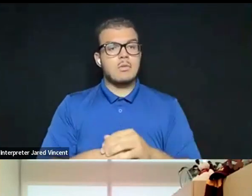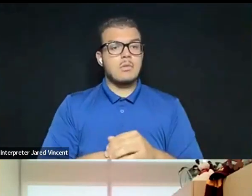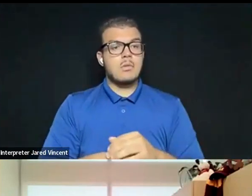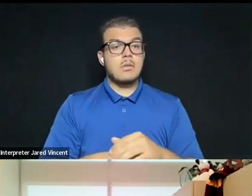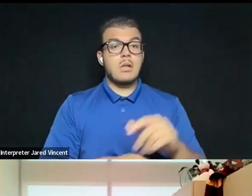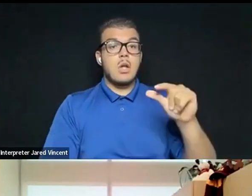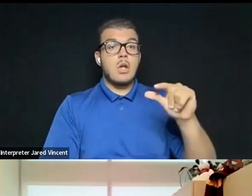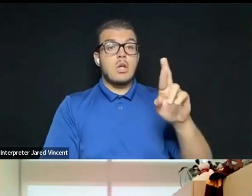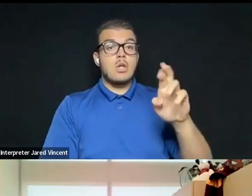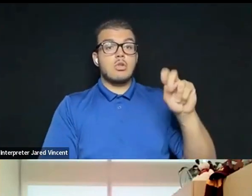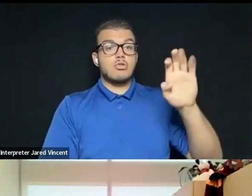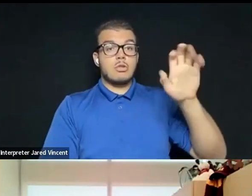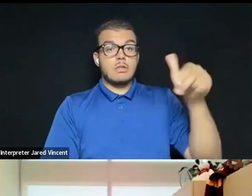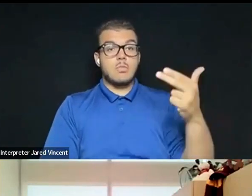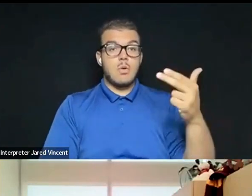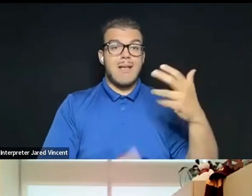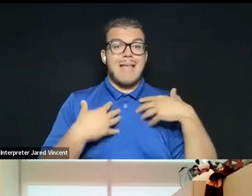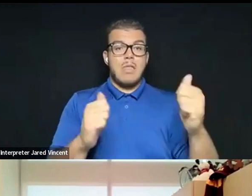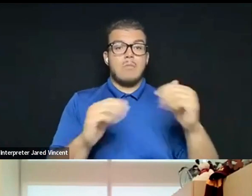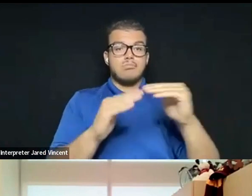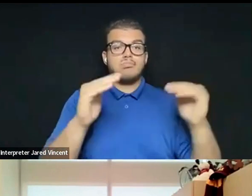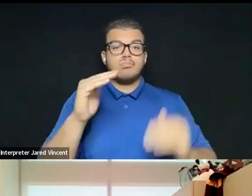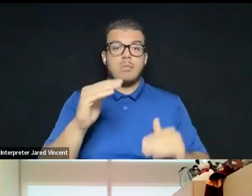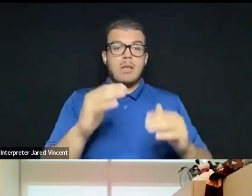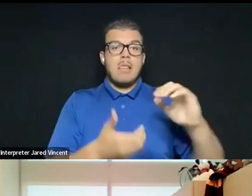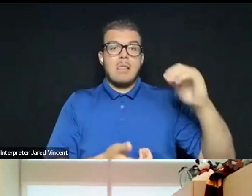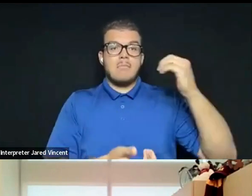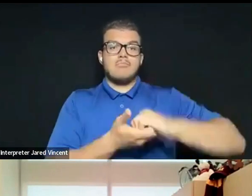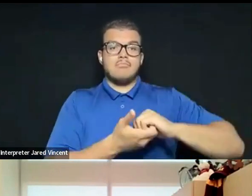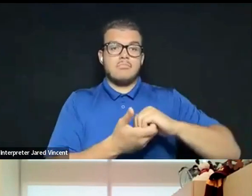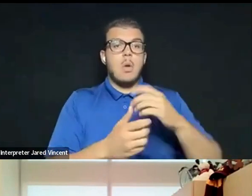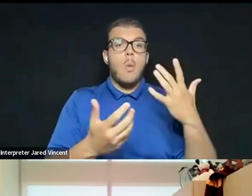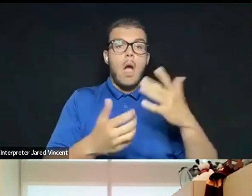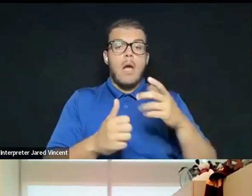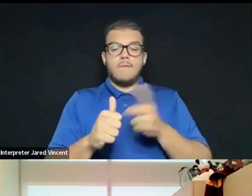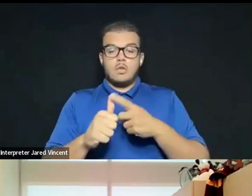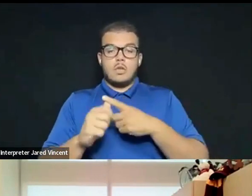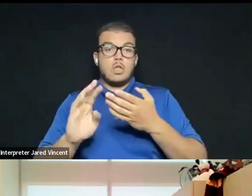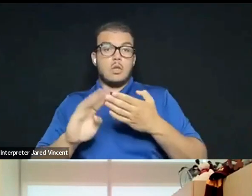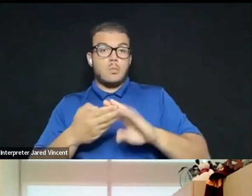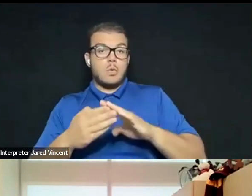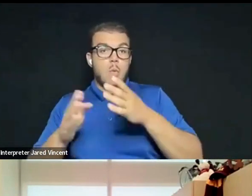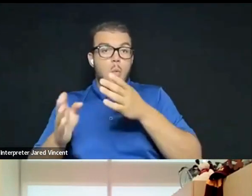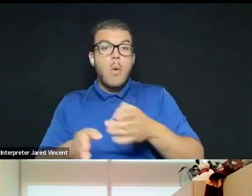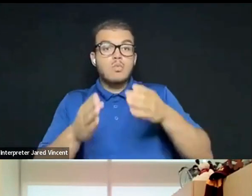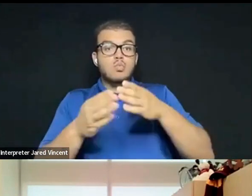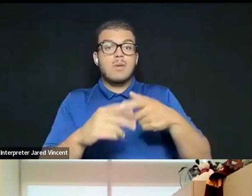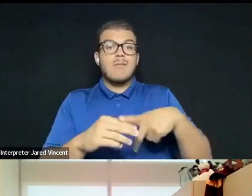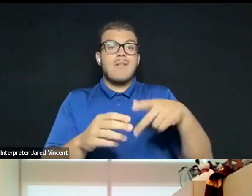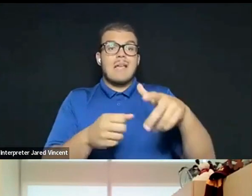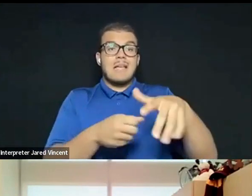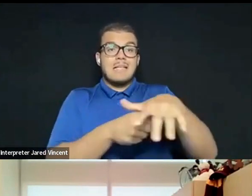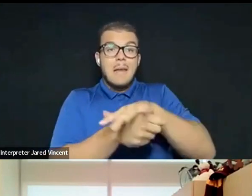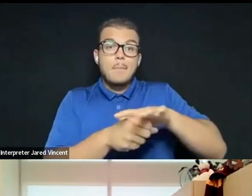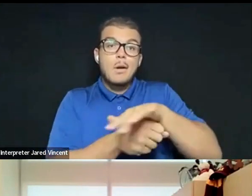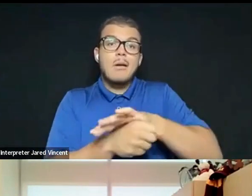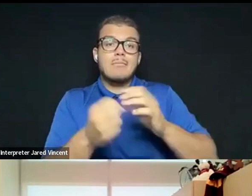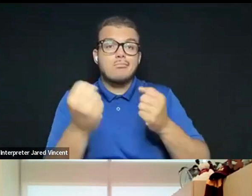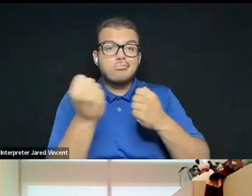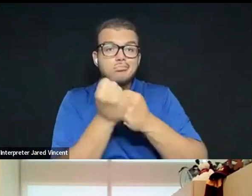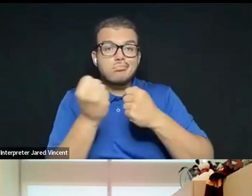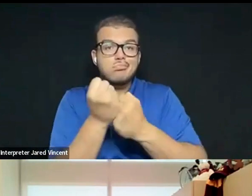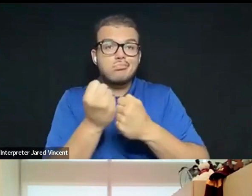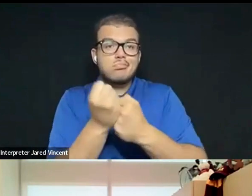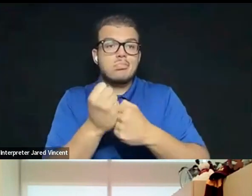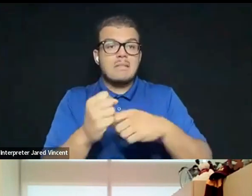Greensboro Health Disparities Collaborative started from community organizing. So neighborhood advocates, particularly within